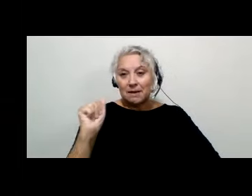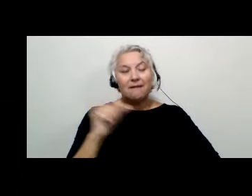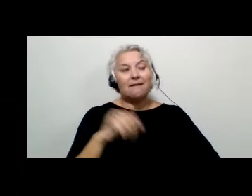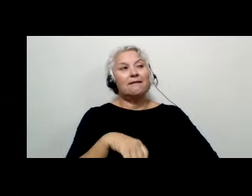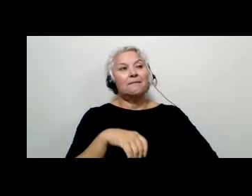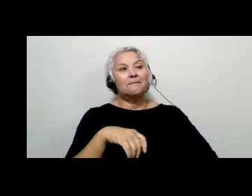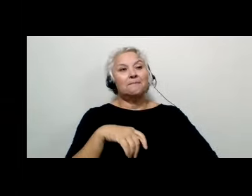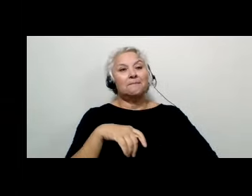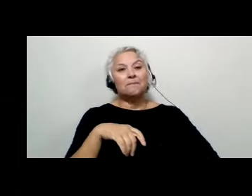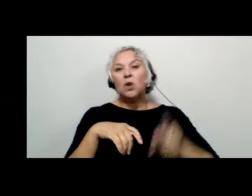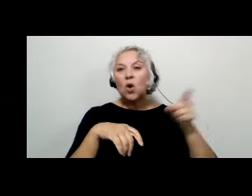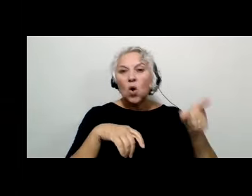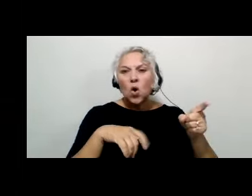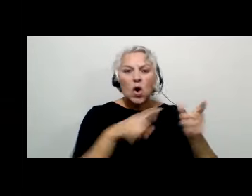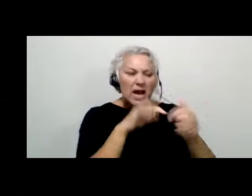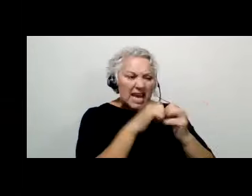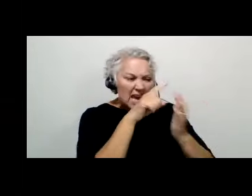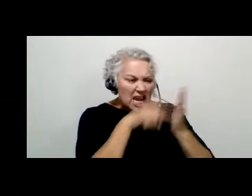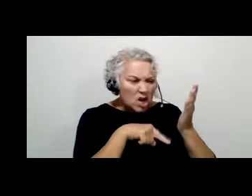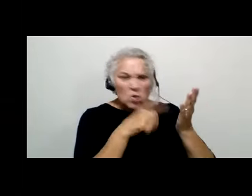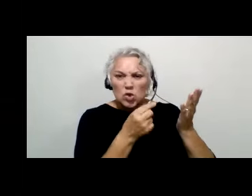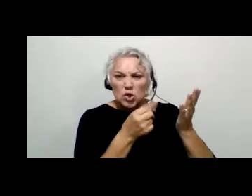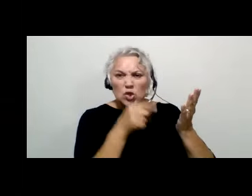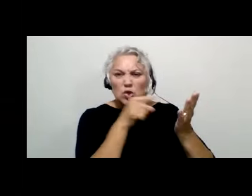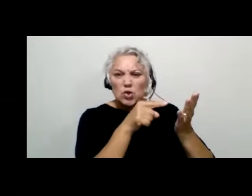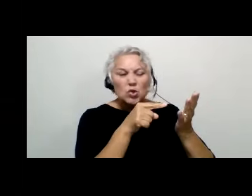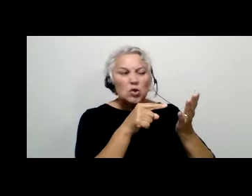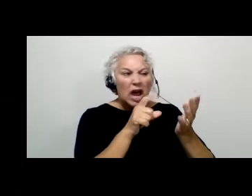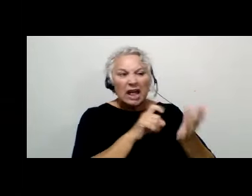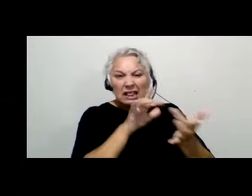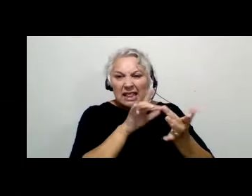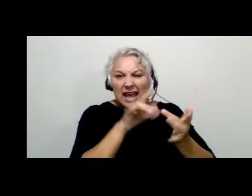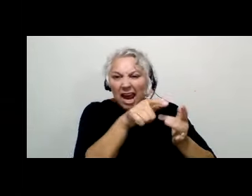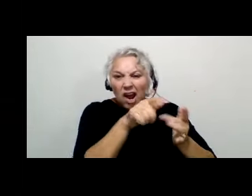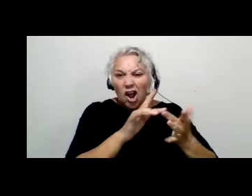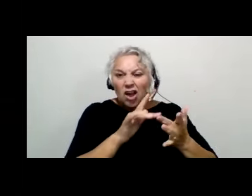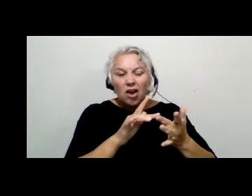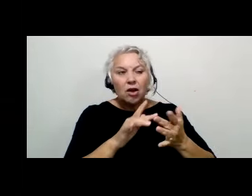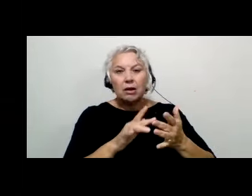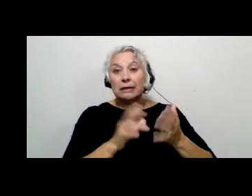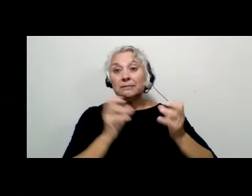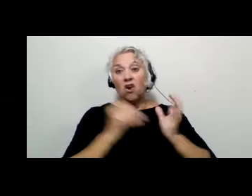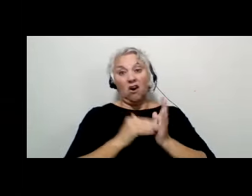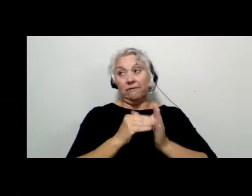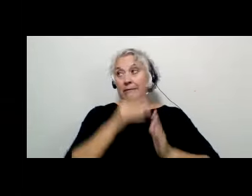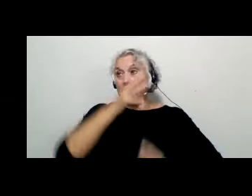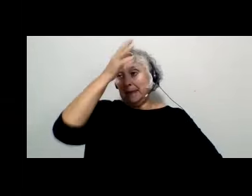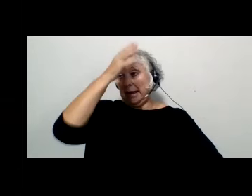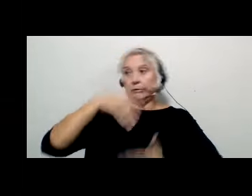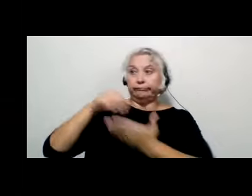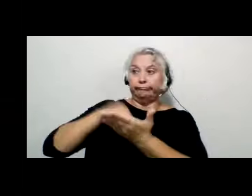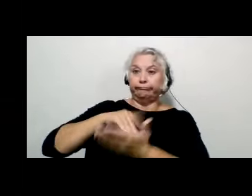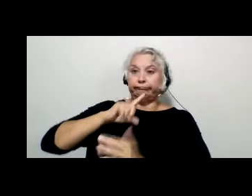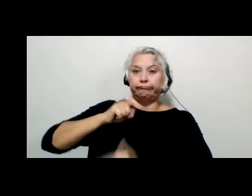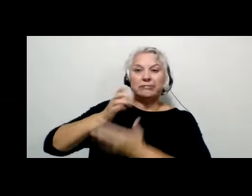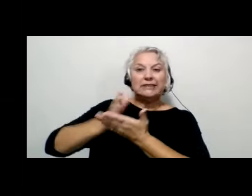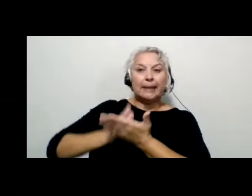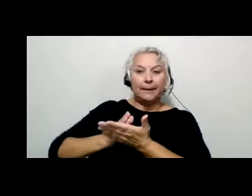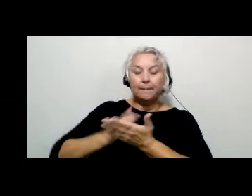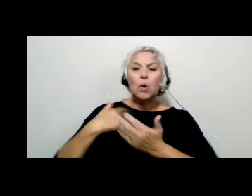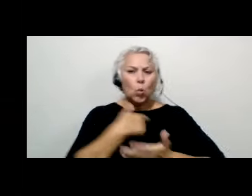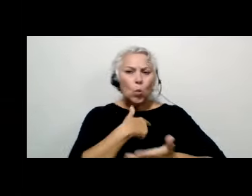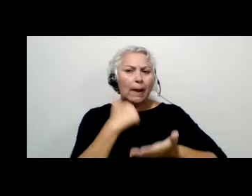know, okay, here's how you get to that site. You know, a lot of it is parents filling out certain information, but we can at least